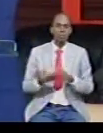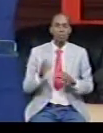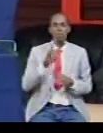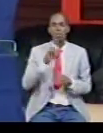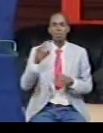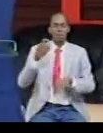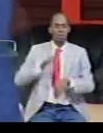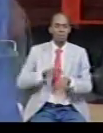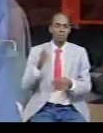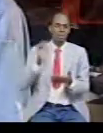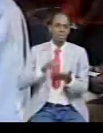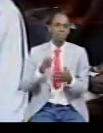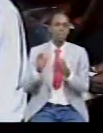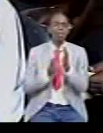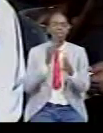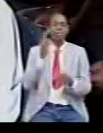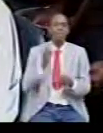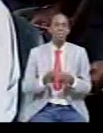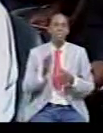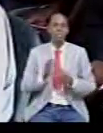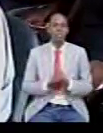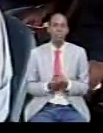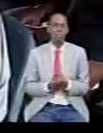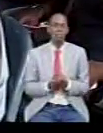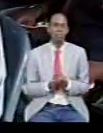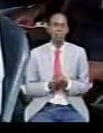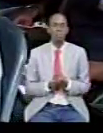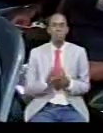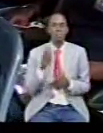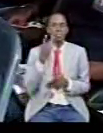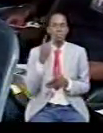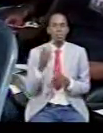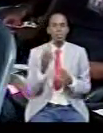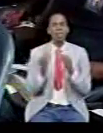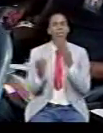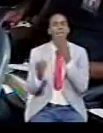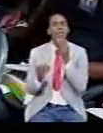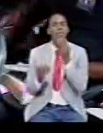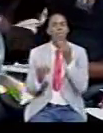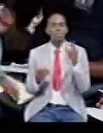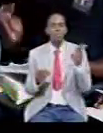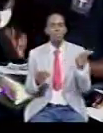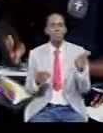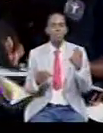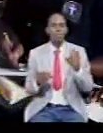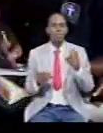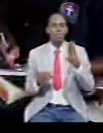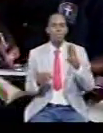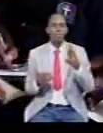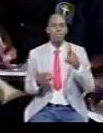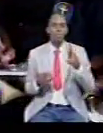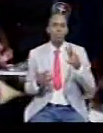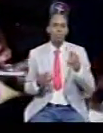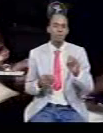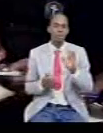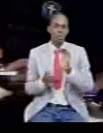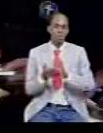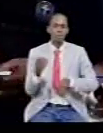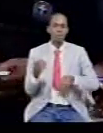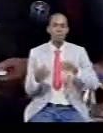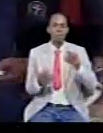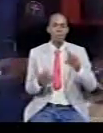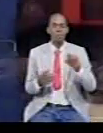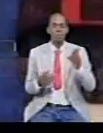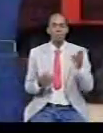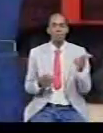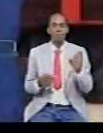100-fold, 1,000-fold, 1,000,000-fold in Jesus' name. We're looking at Hebrews chapter 11. Hebrews chapter 11,